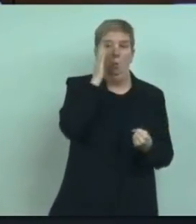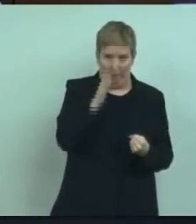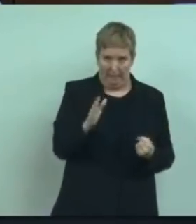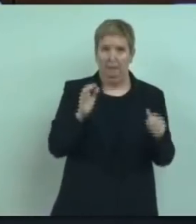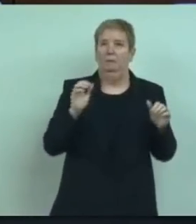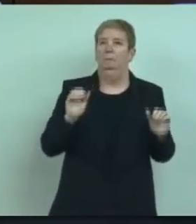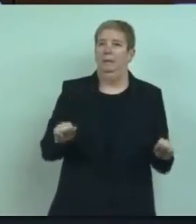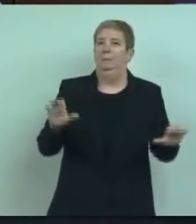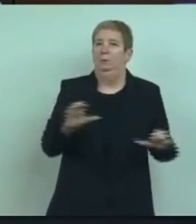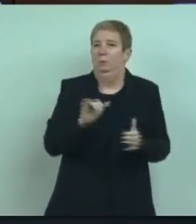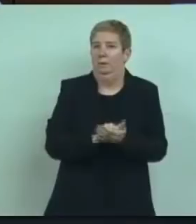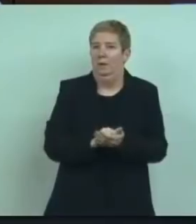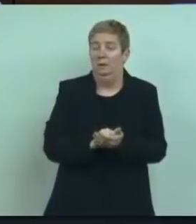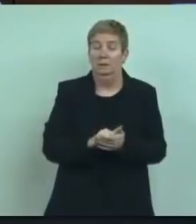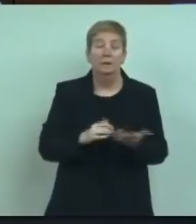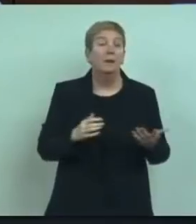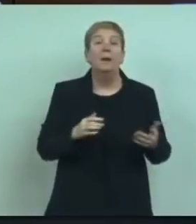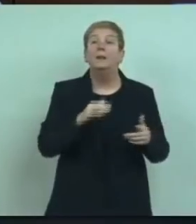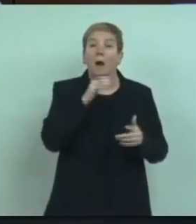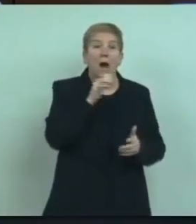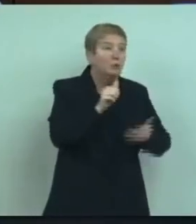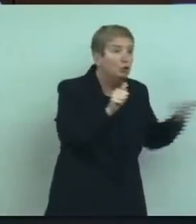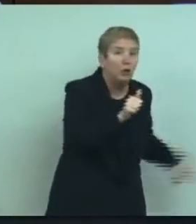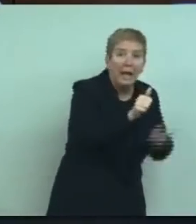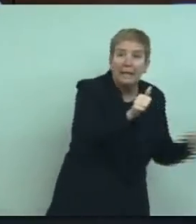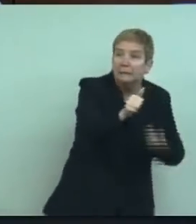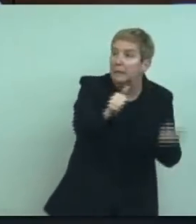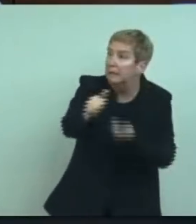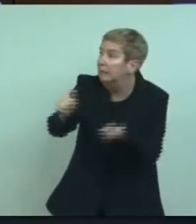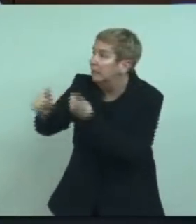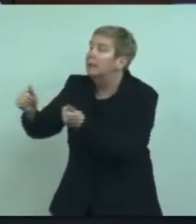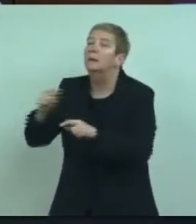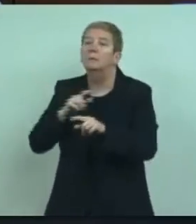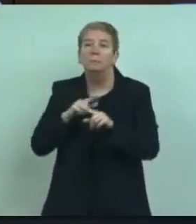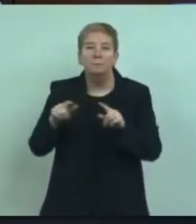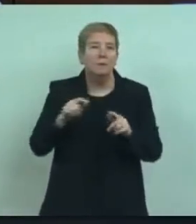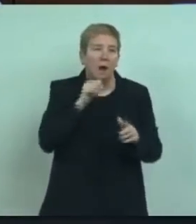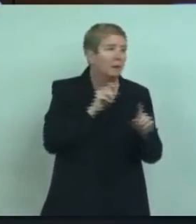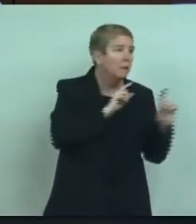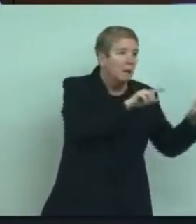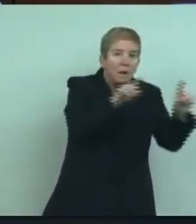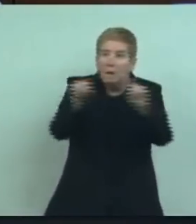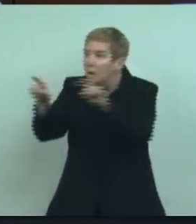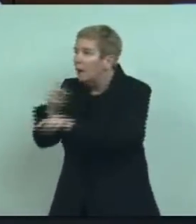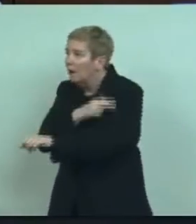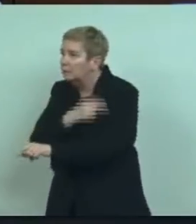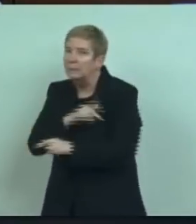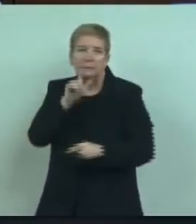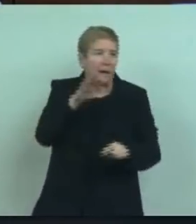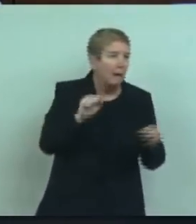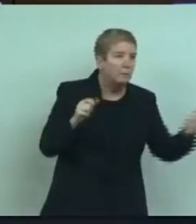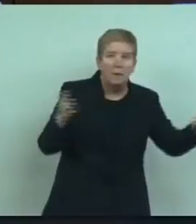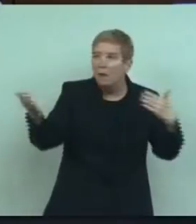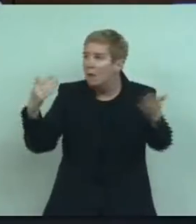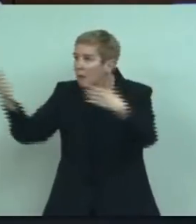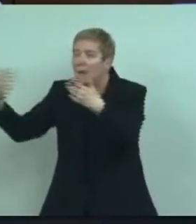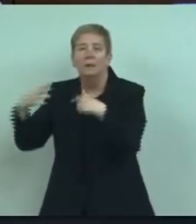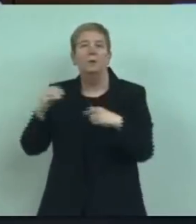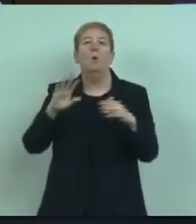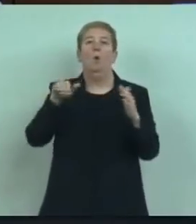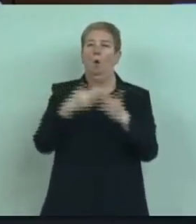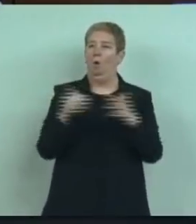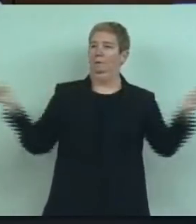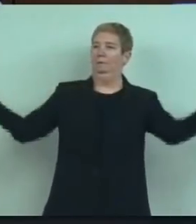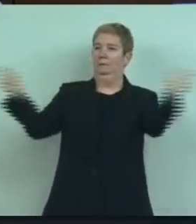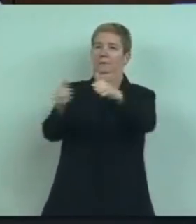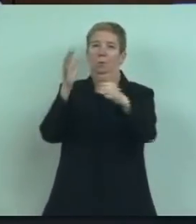that without chasing that information, hospital to hospital, lab to lab, provider to provider, Indian